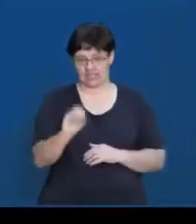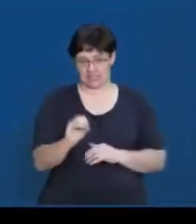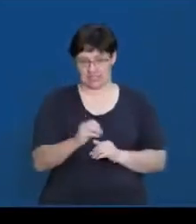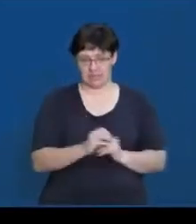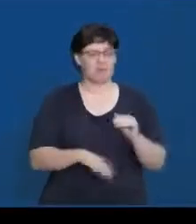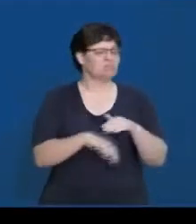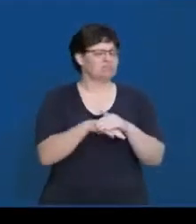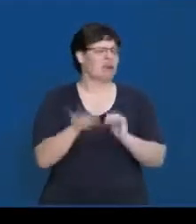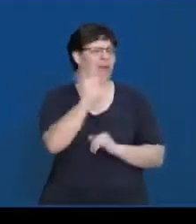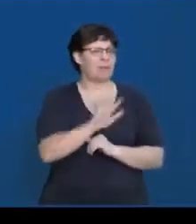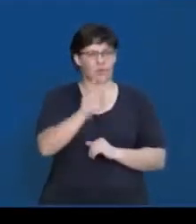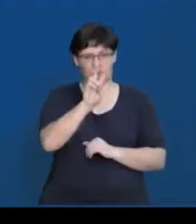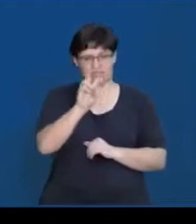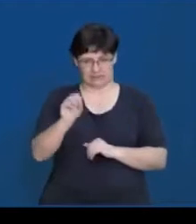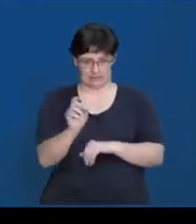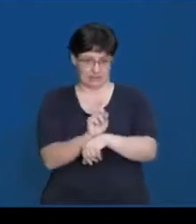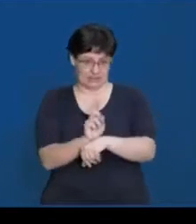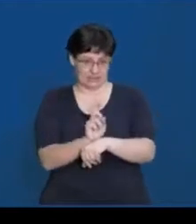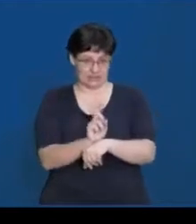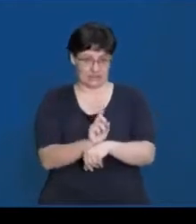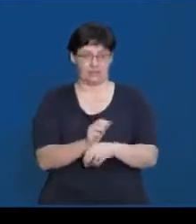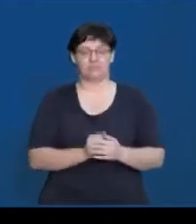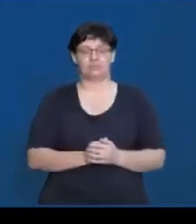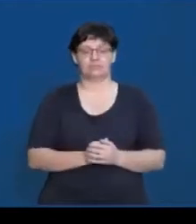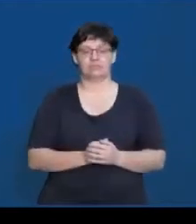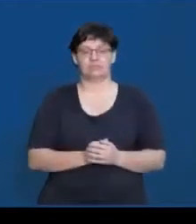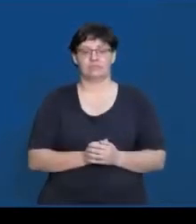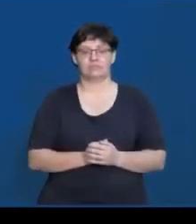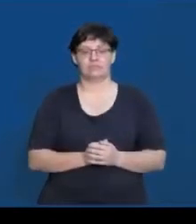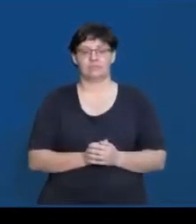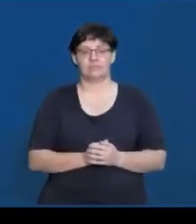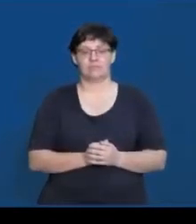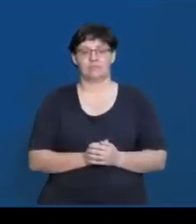to take a maximum of 20 minutes in this section.